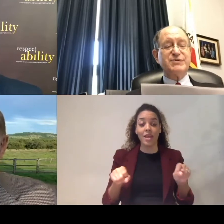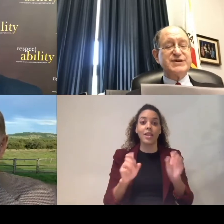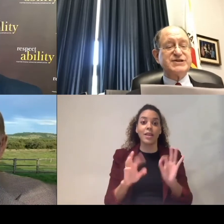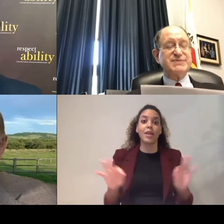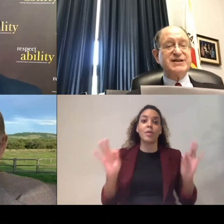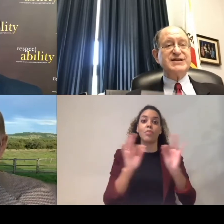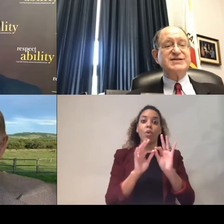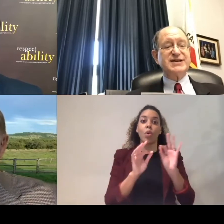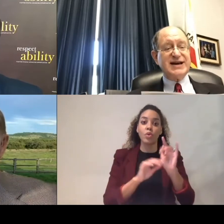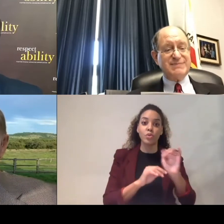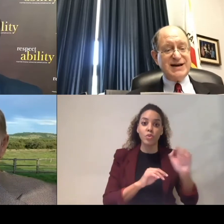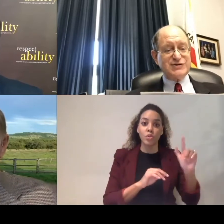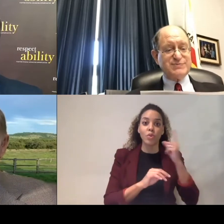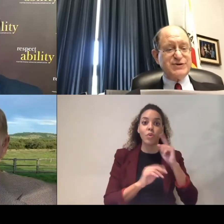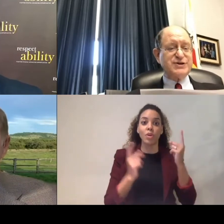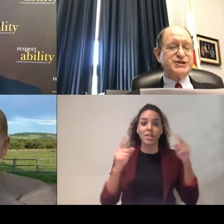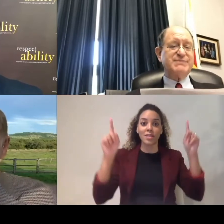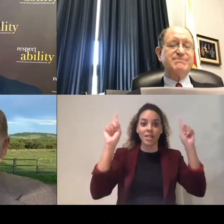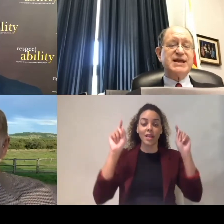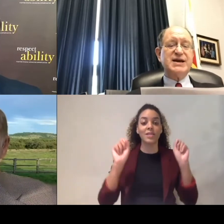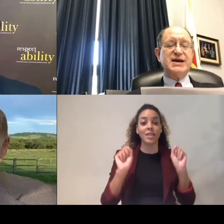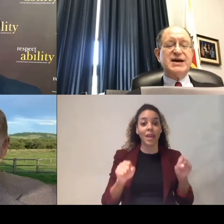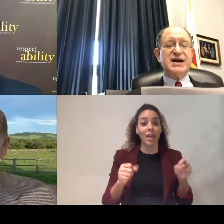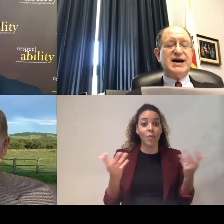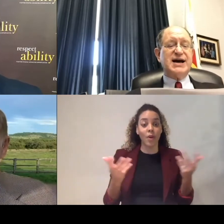people with disabilities can be entrepreneurship.